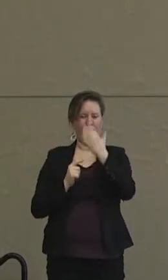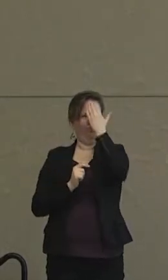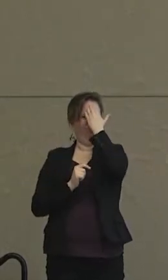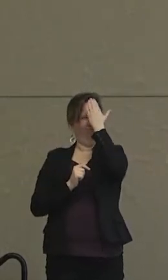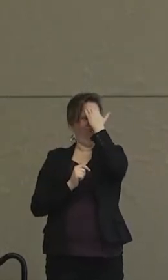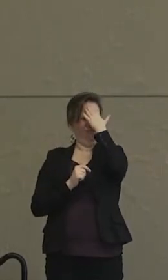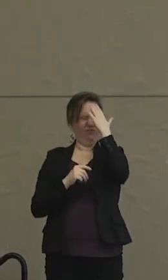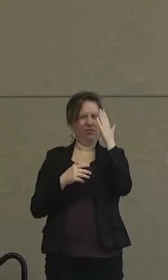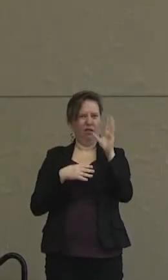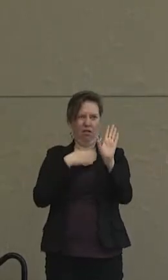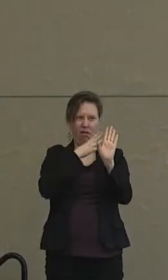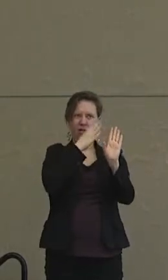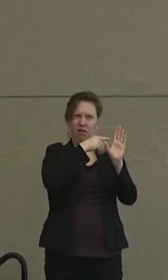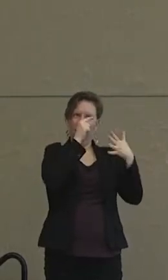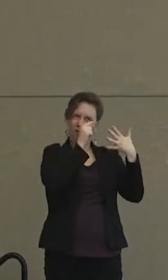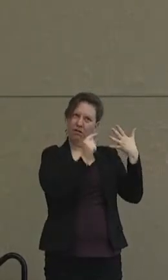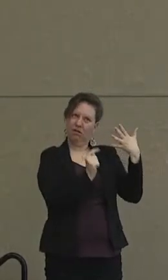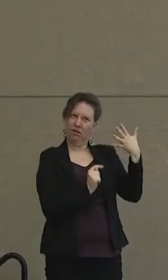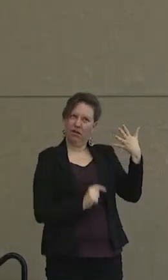for a while.